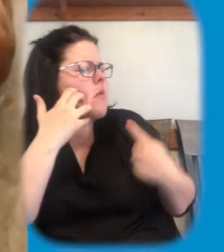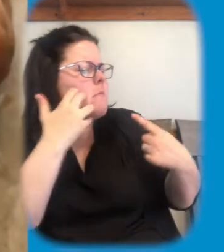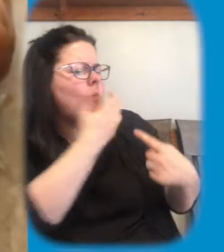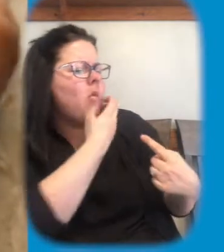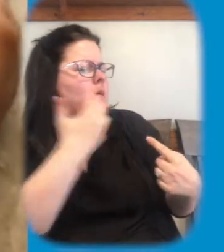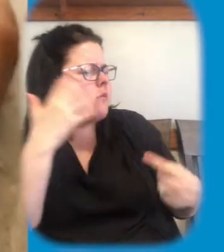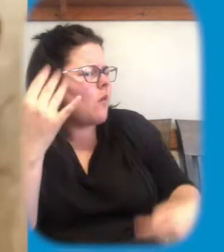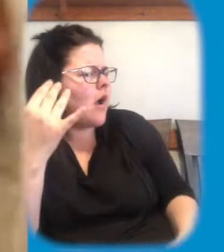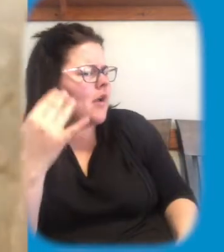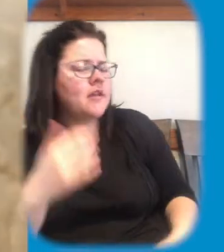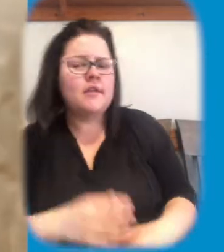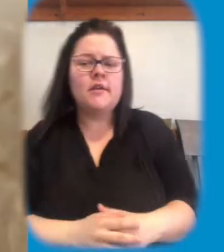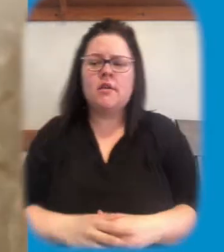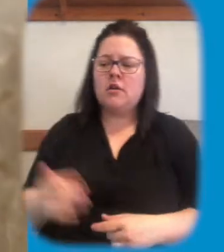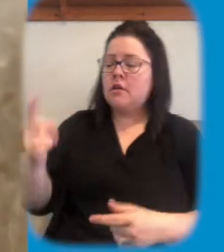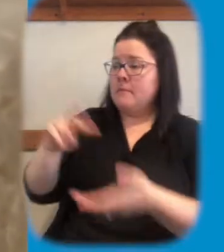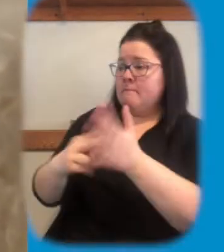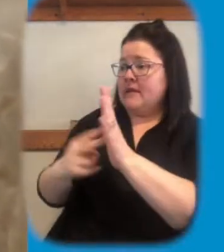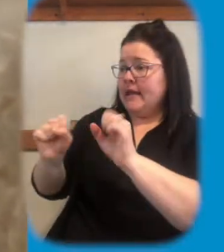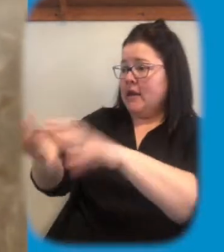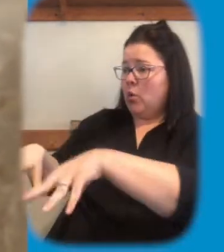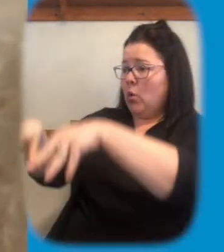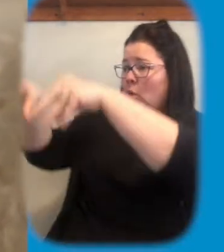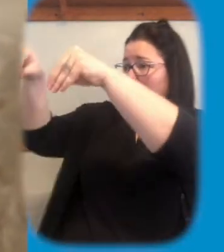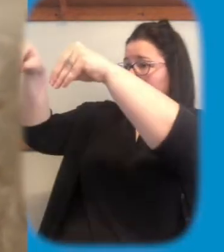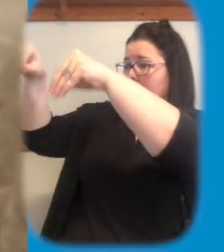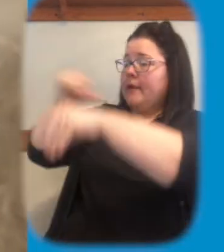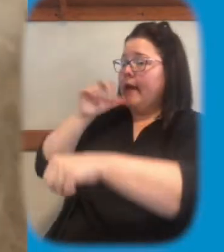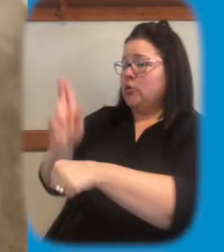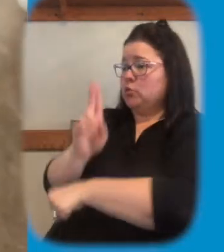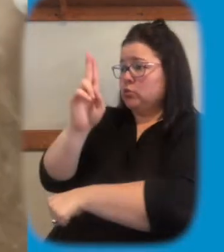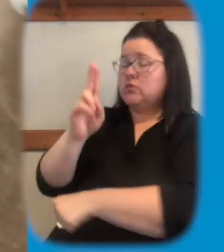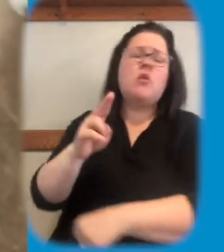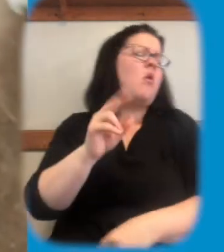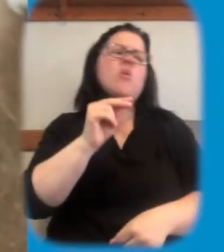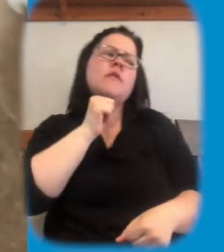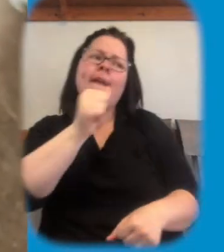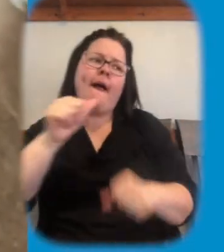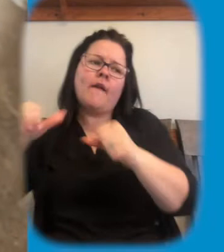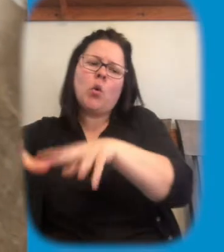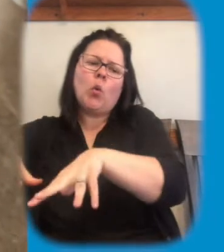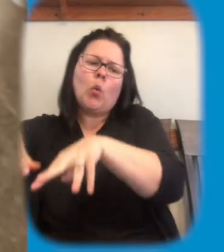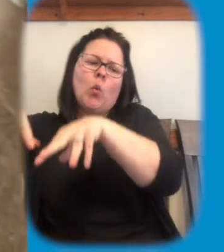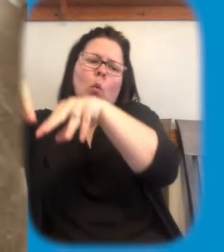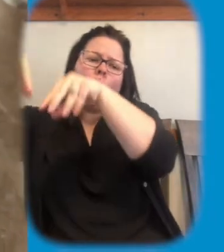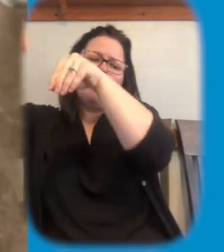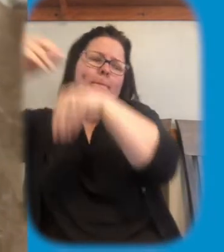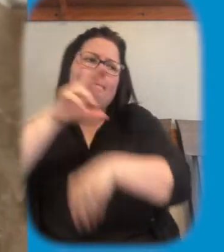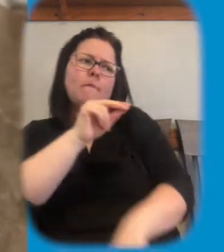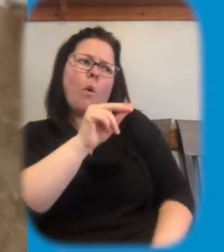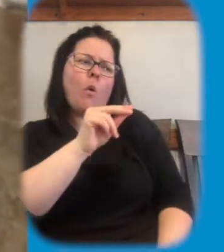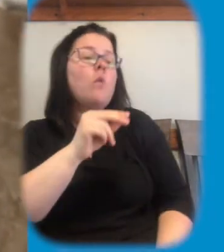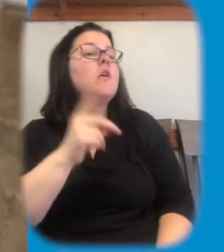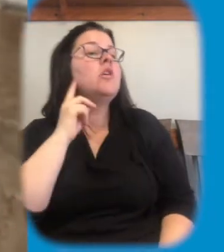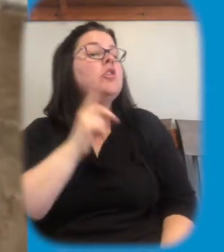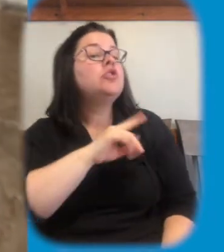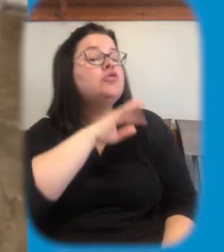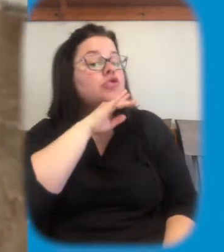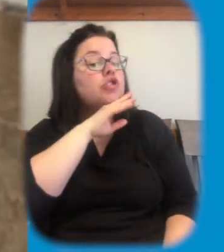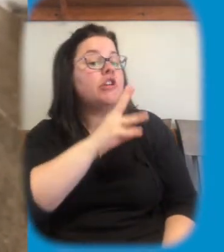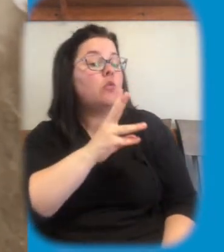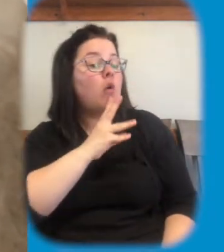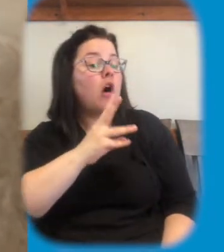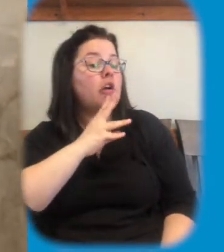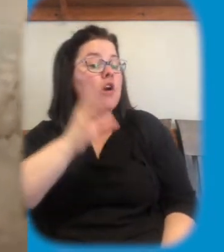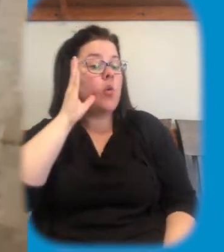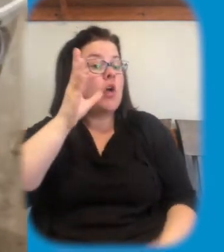to mix up our soil? So it evaporates so we don't have to waste it. Not evaporates. So that our